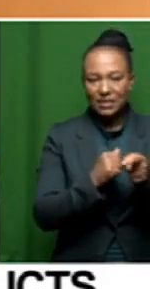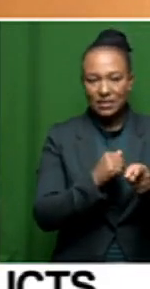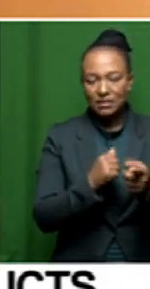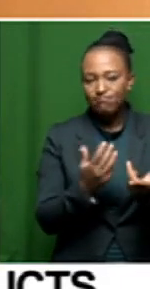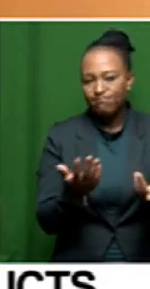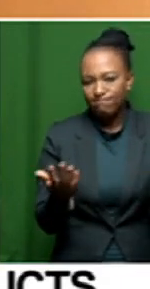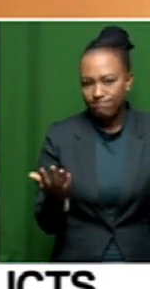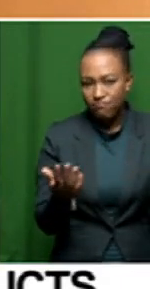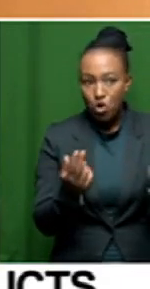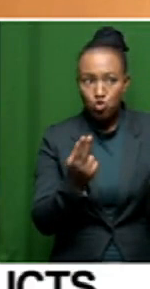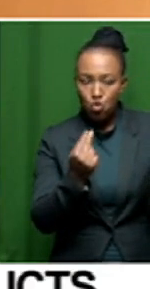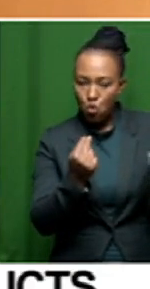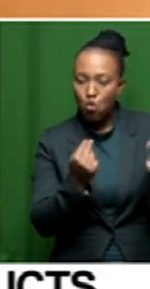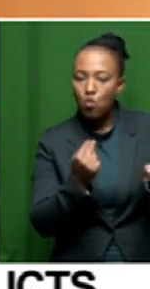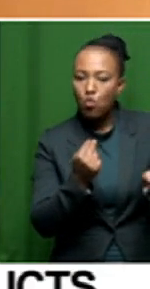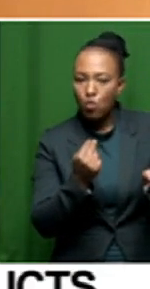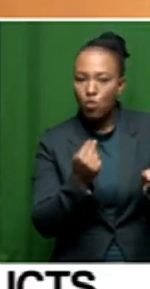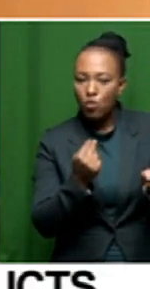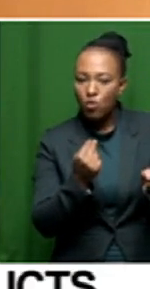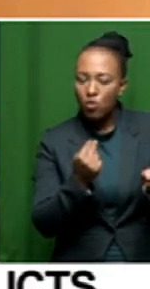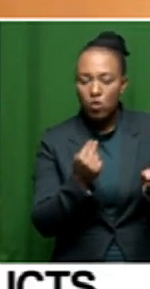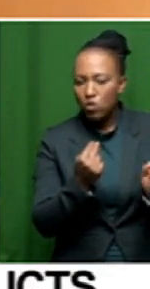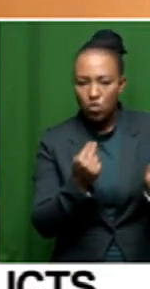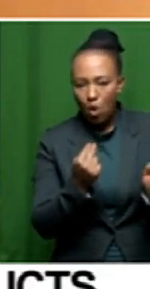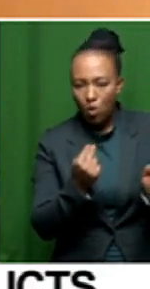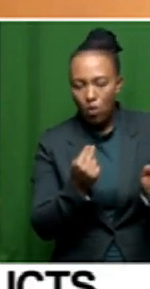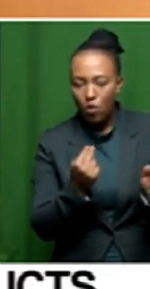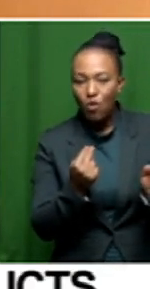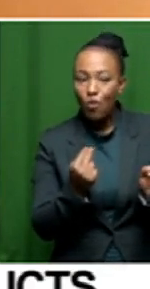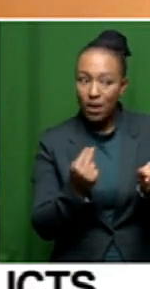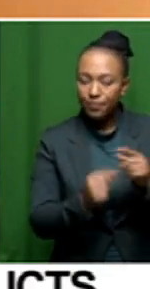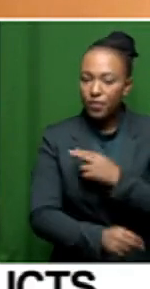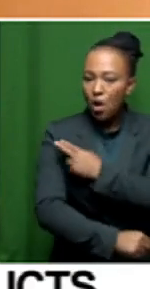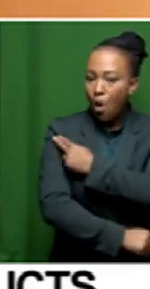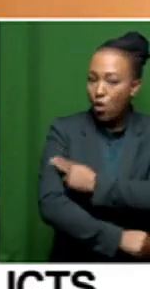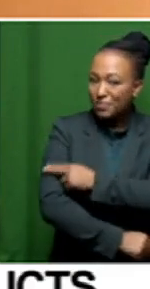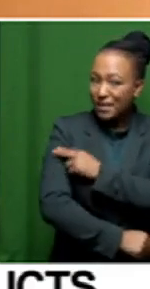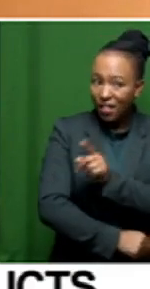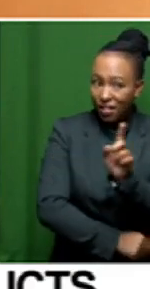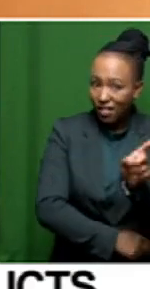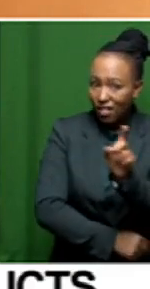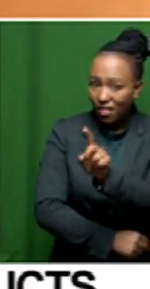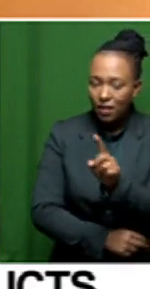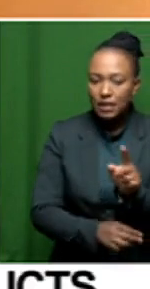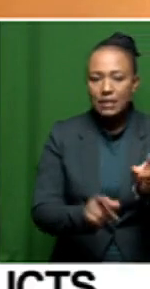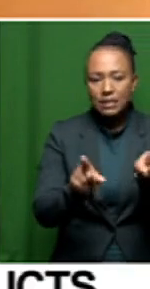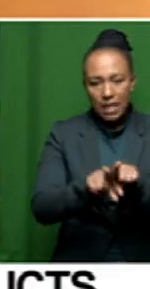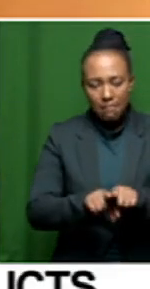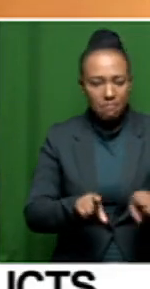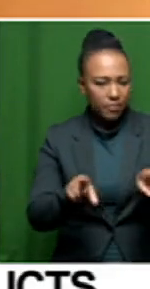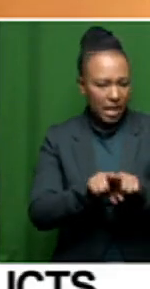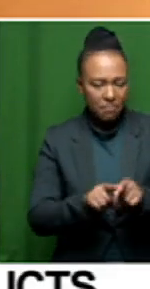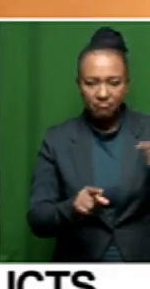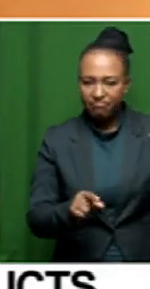by no means new. These are the same challenges that these hospitals have been encountering with the addition of a few,